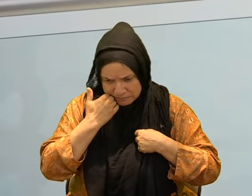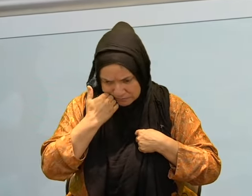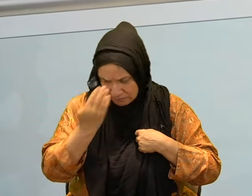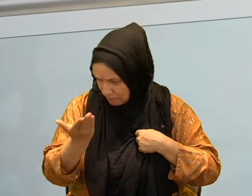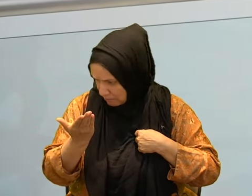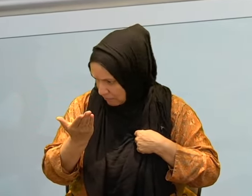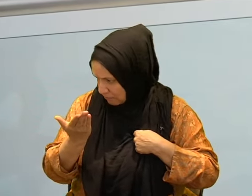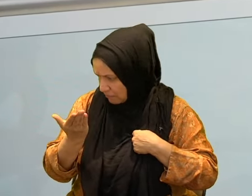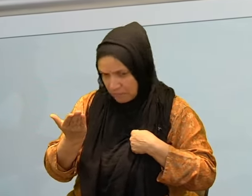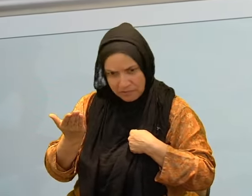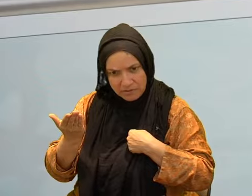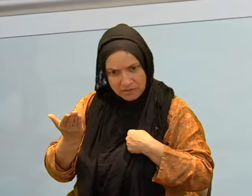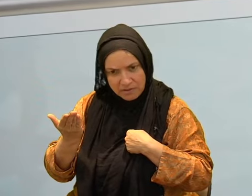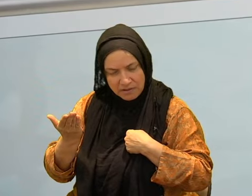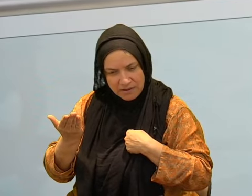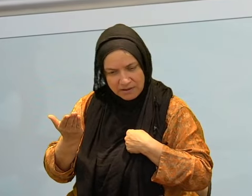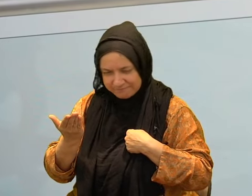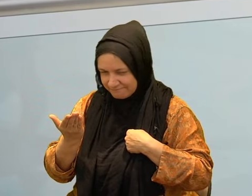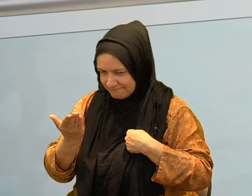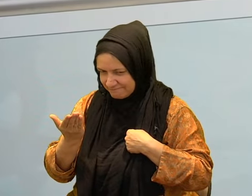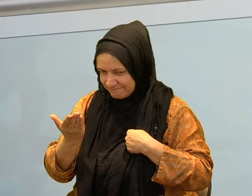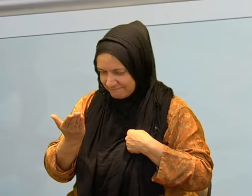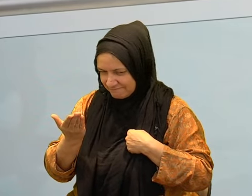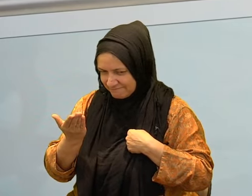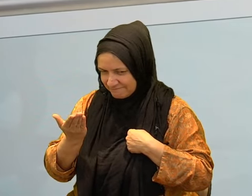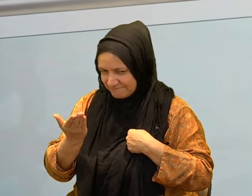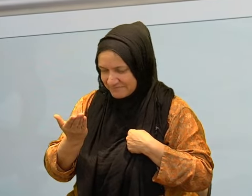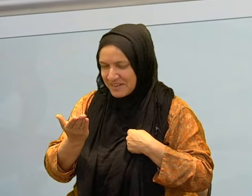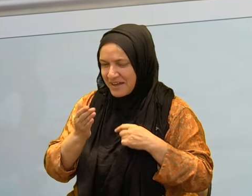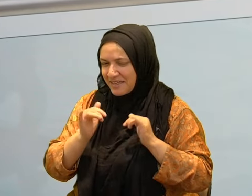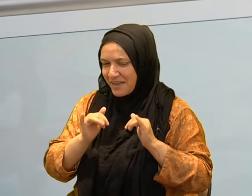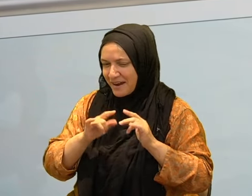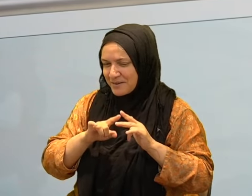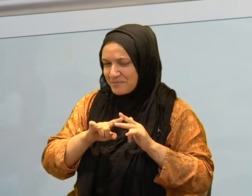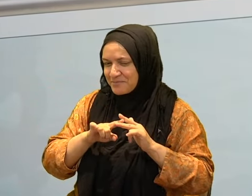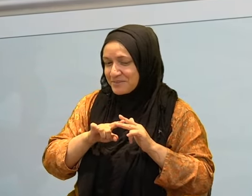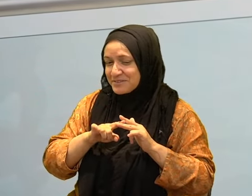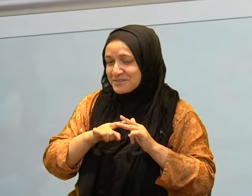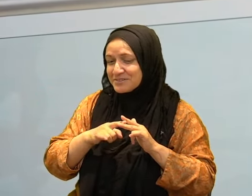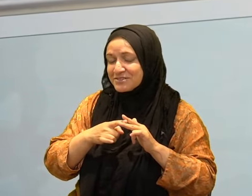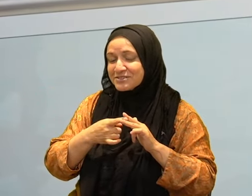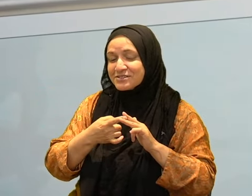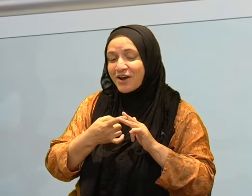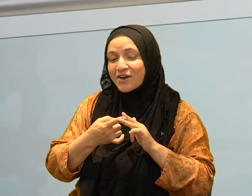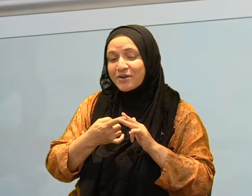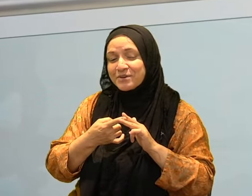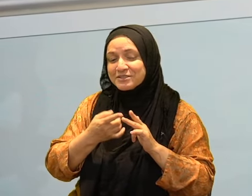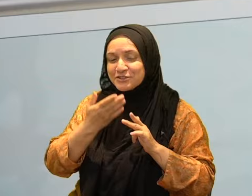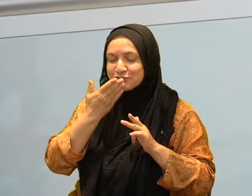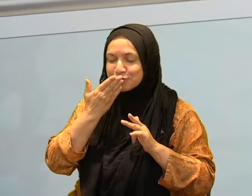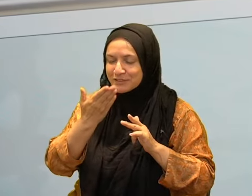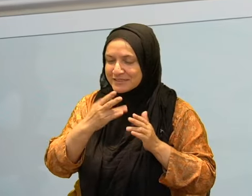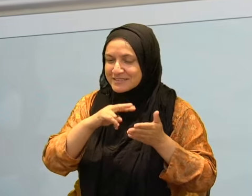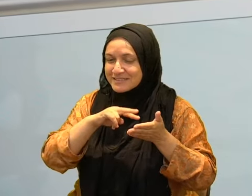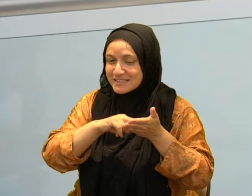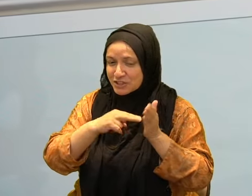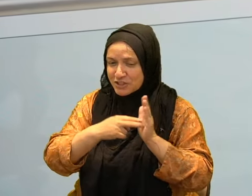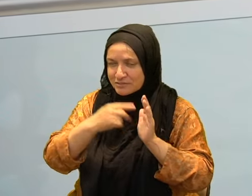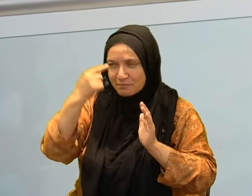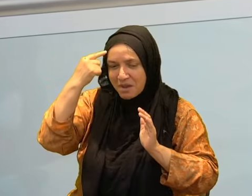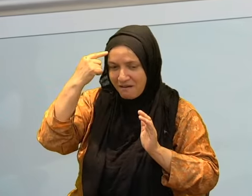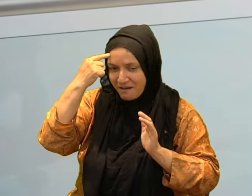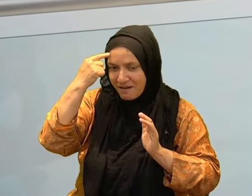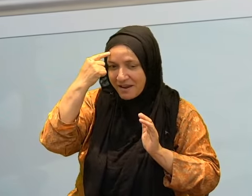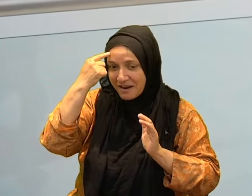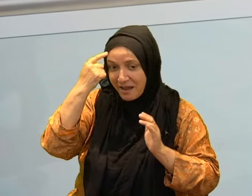I embellished a noble intention. I was trying to do something good here. I tried to get involved. How many times does a person get